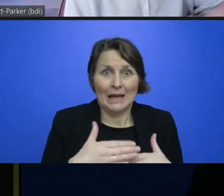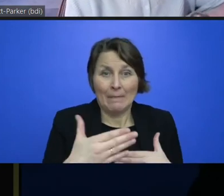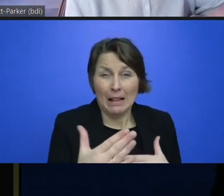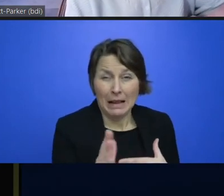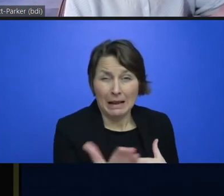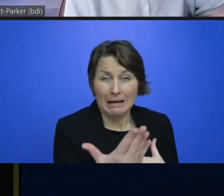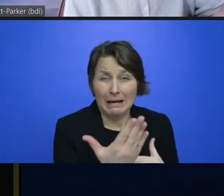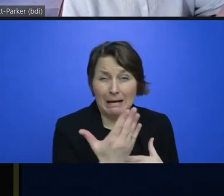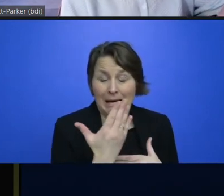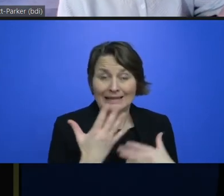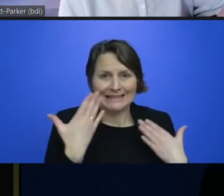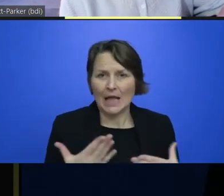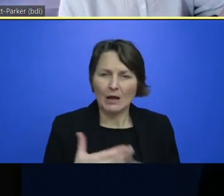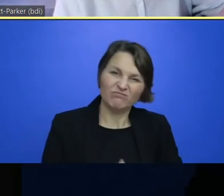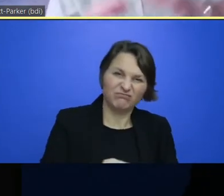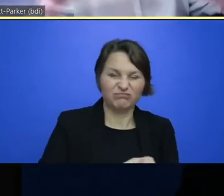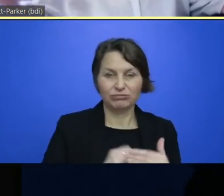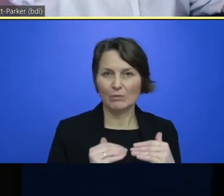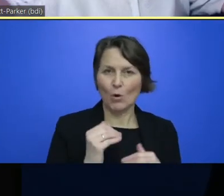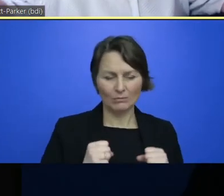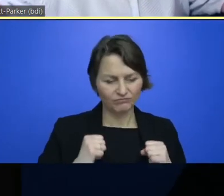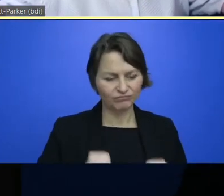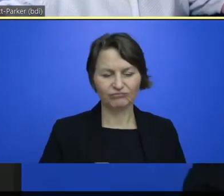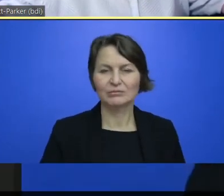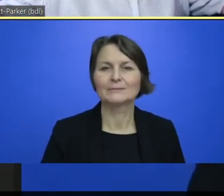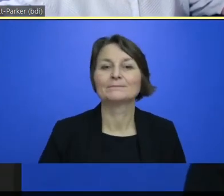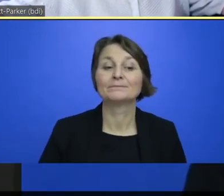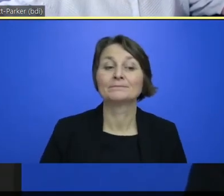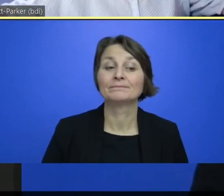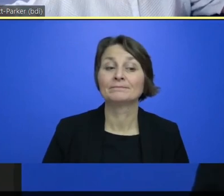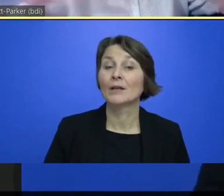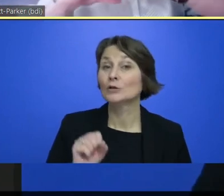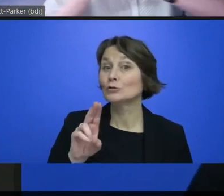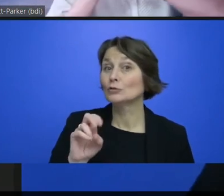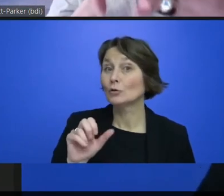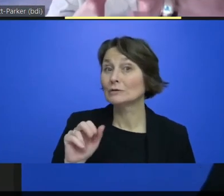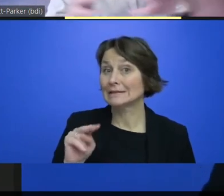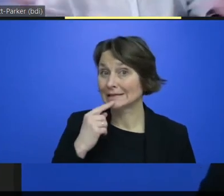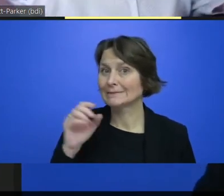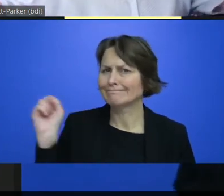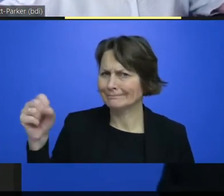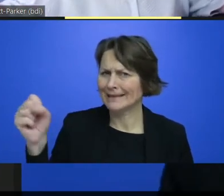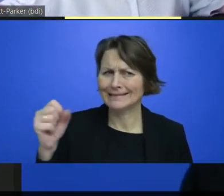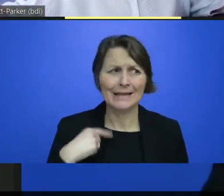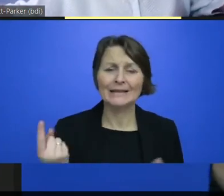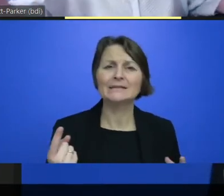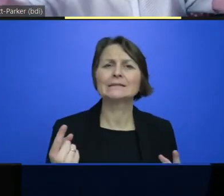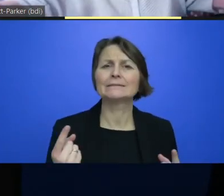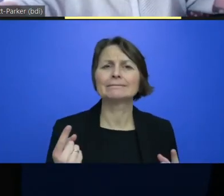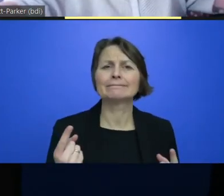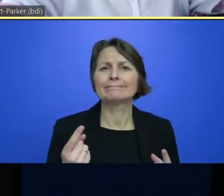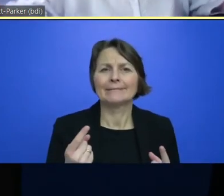we need to act now. Yeah, and it's part of the e-recruitment problem overall. It's not just this; it's e-recruitment. So